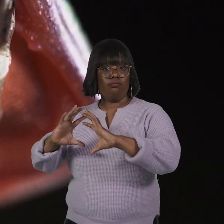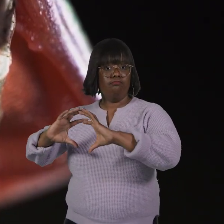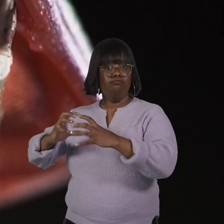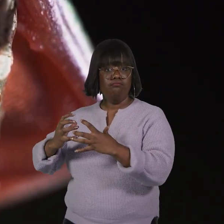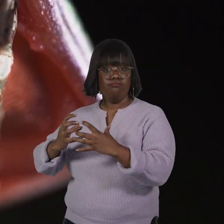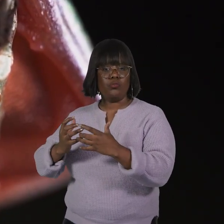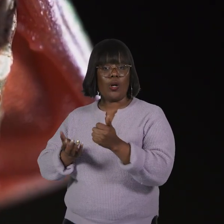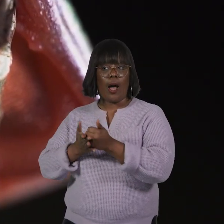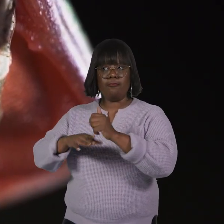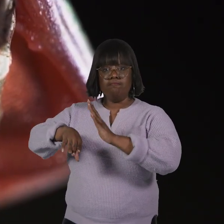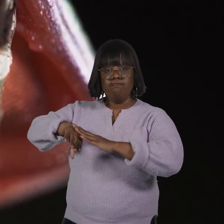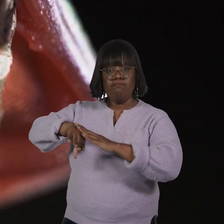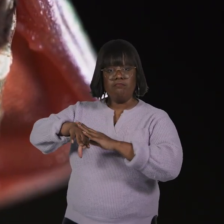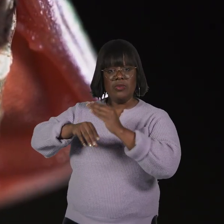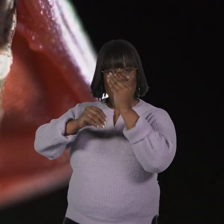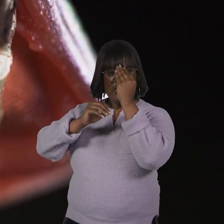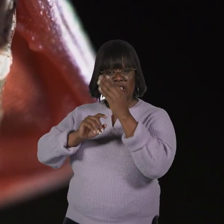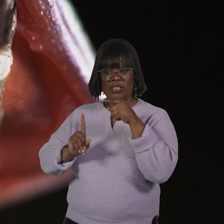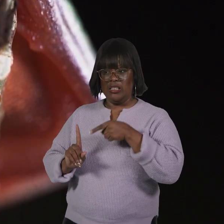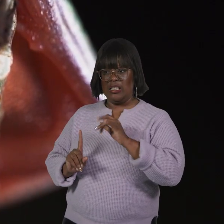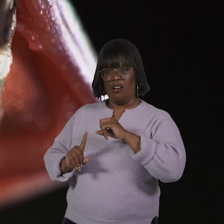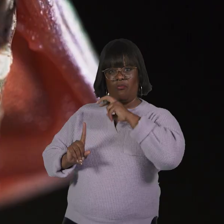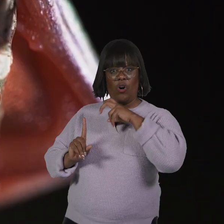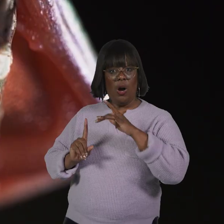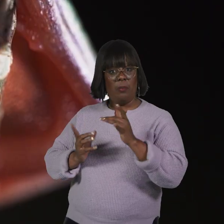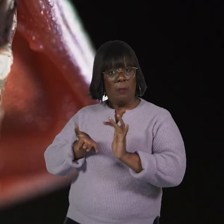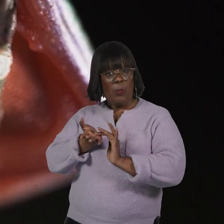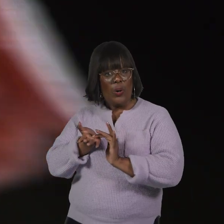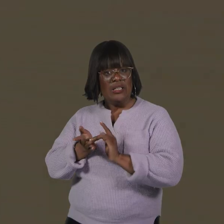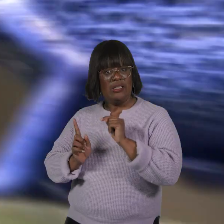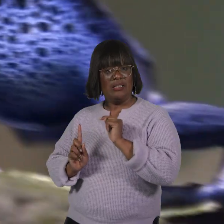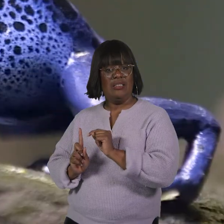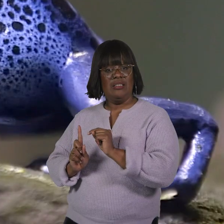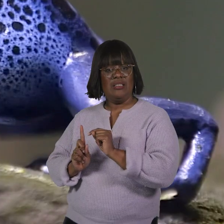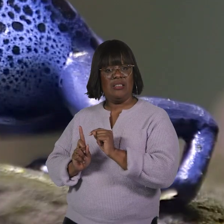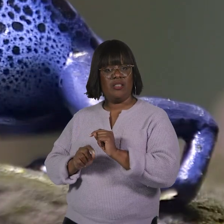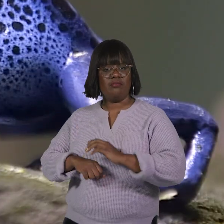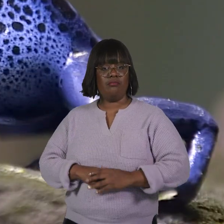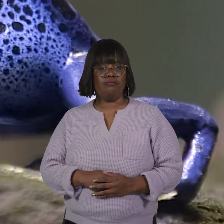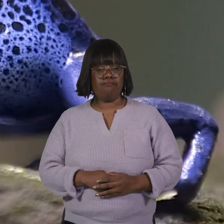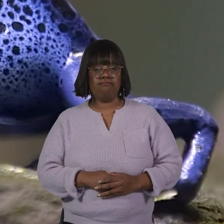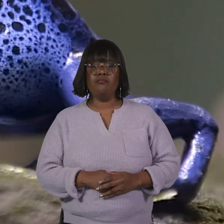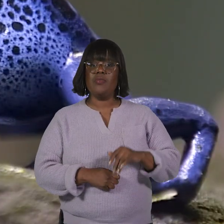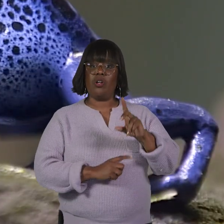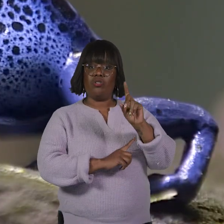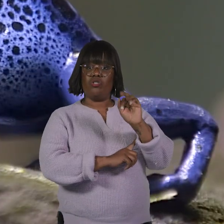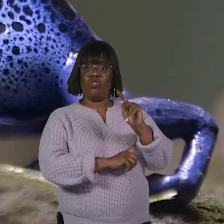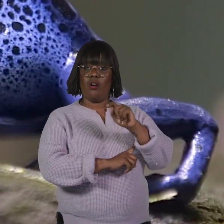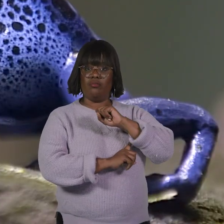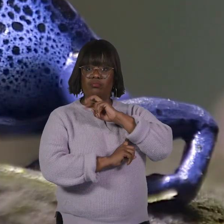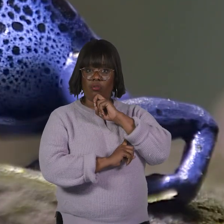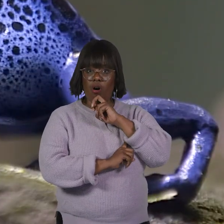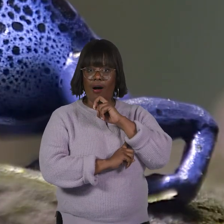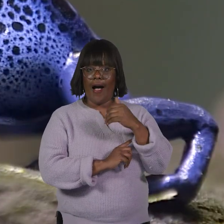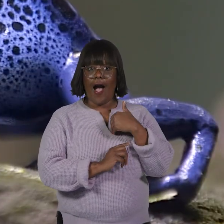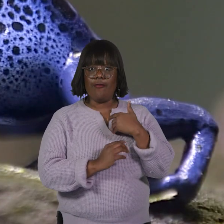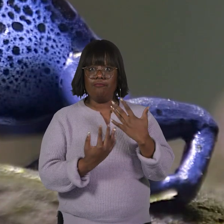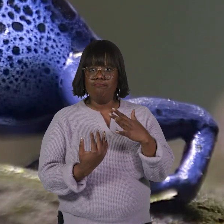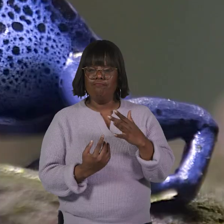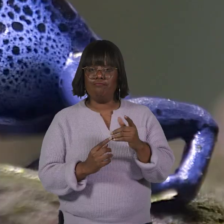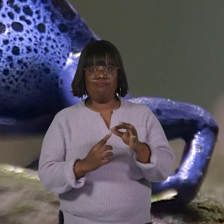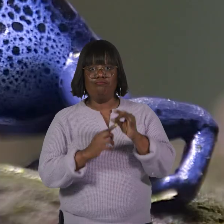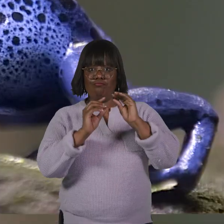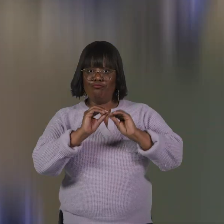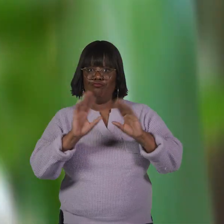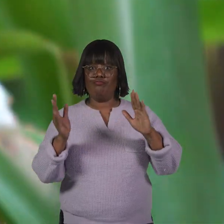is to alert predators that the frog is poisonous. Similarly, dart frogs also have very